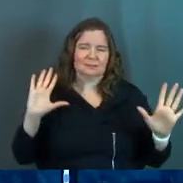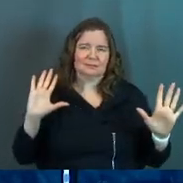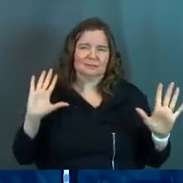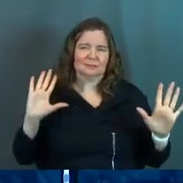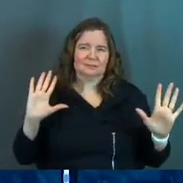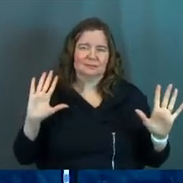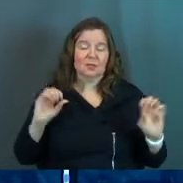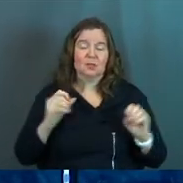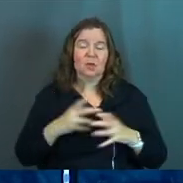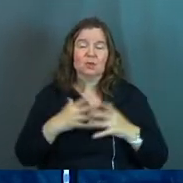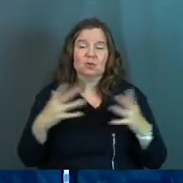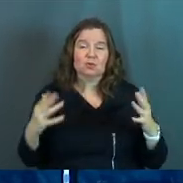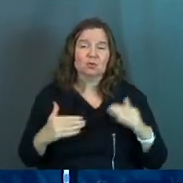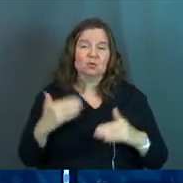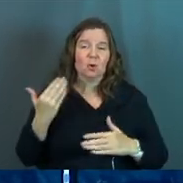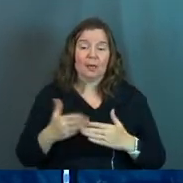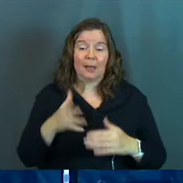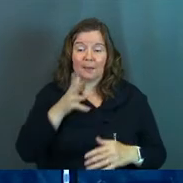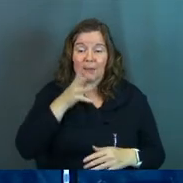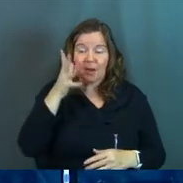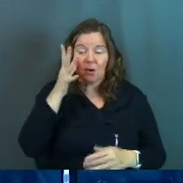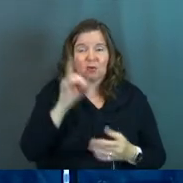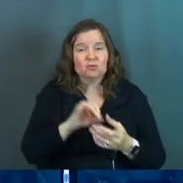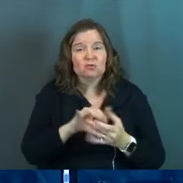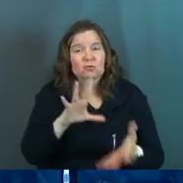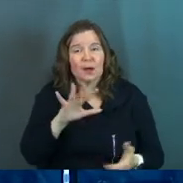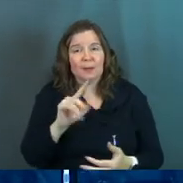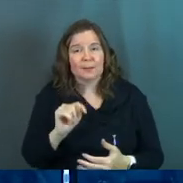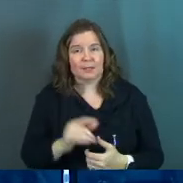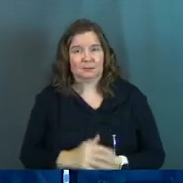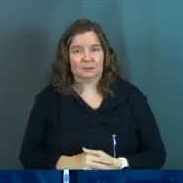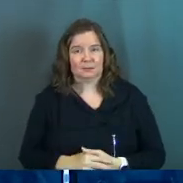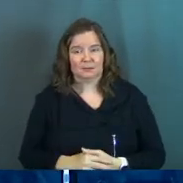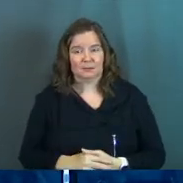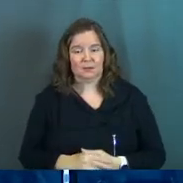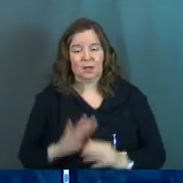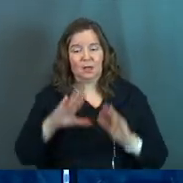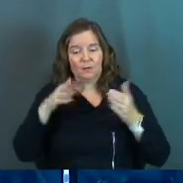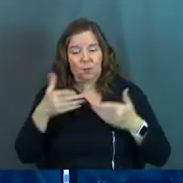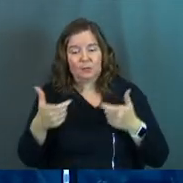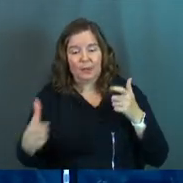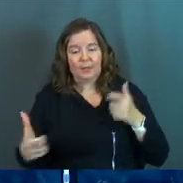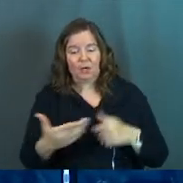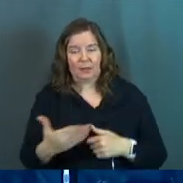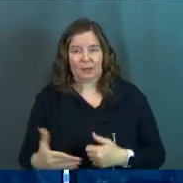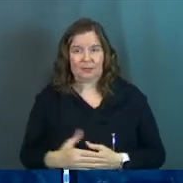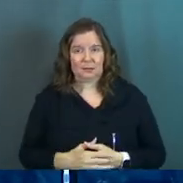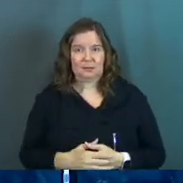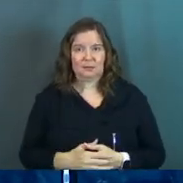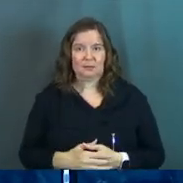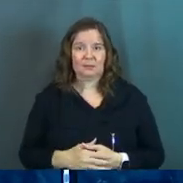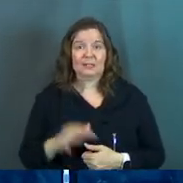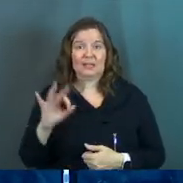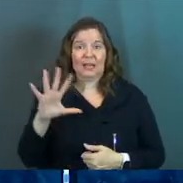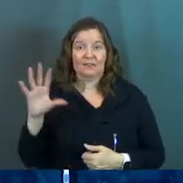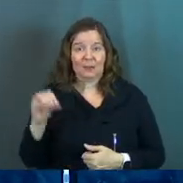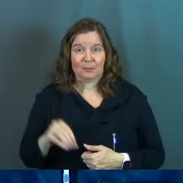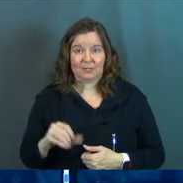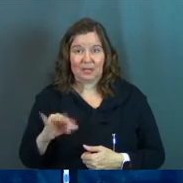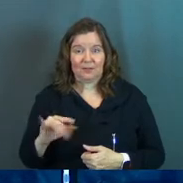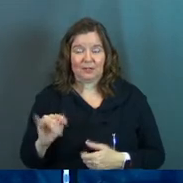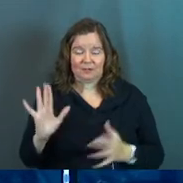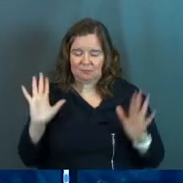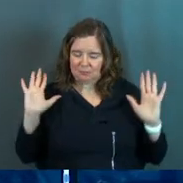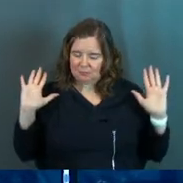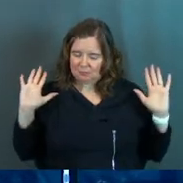There's so much stuff. Parents, drop it. Focus on the bigger things. Drop 95% of